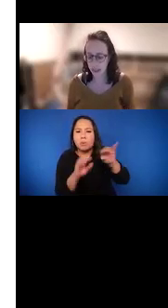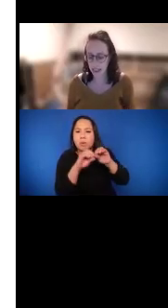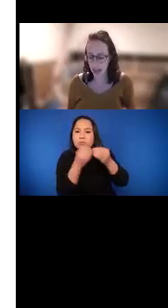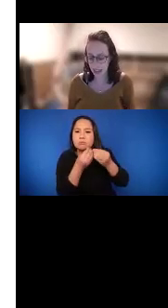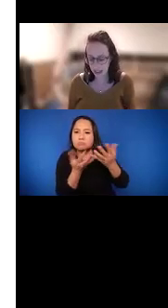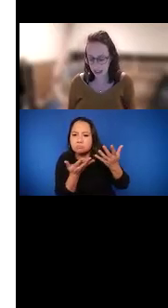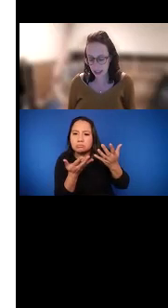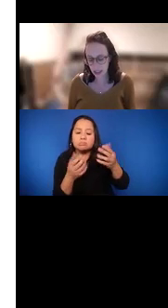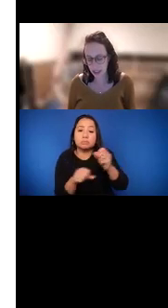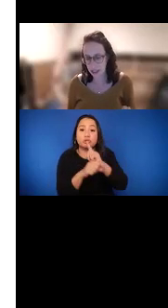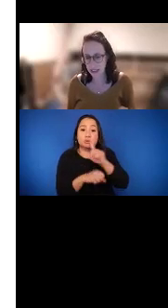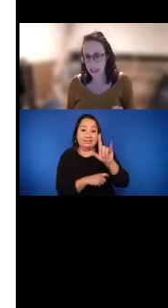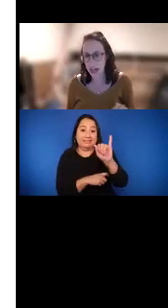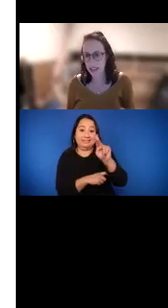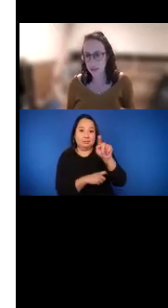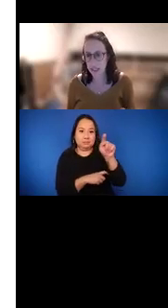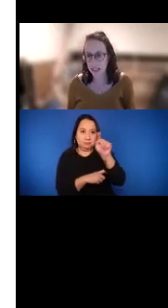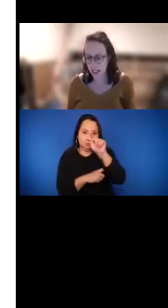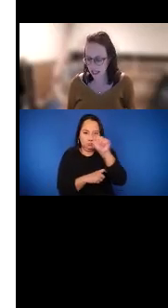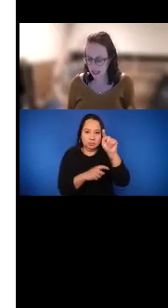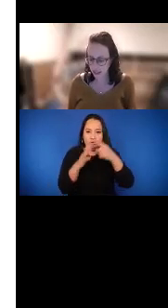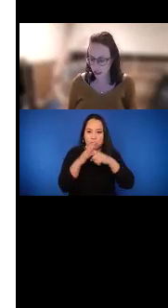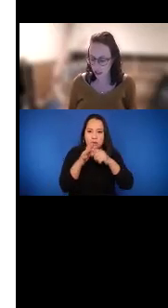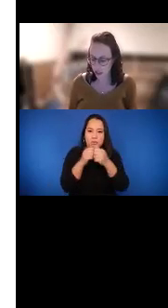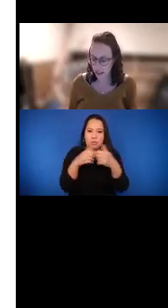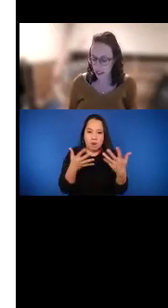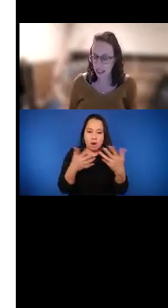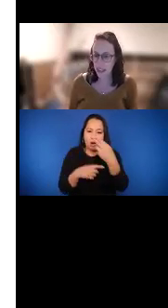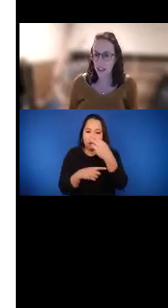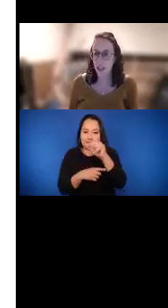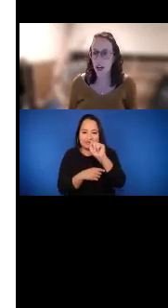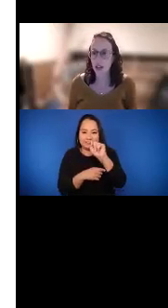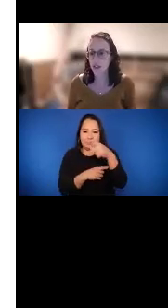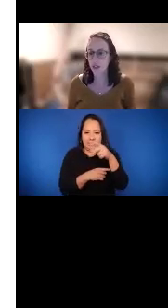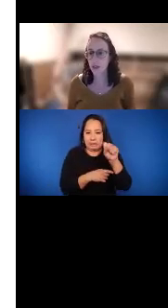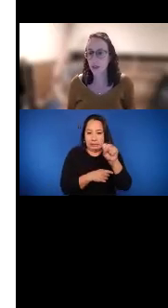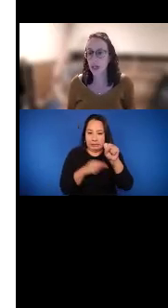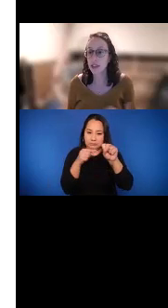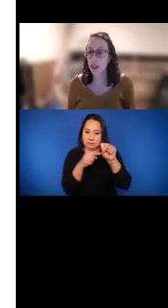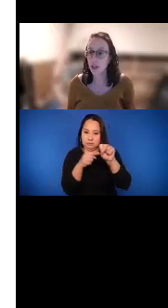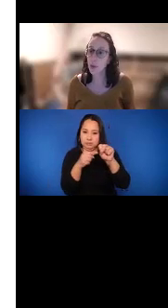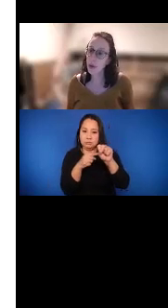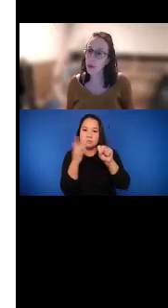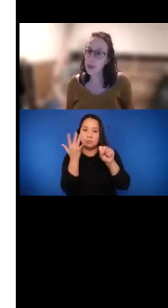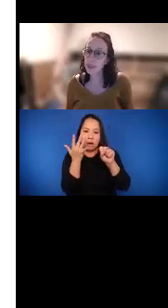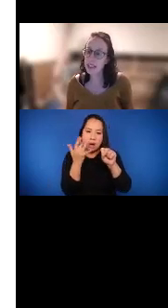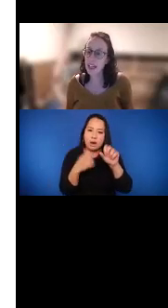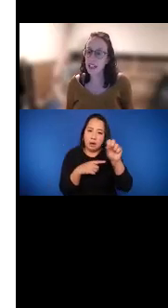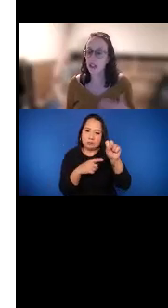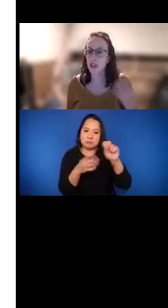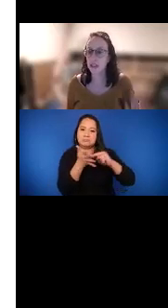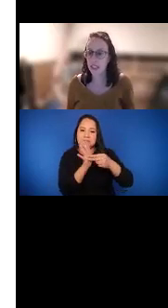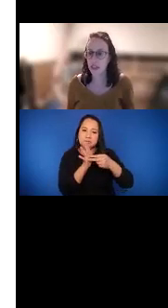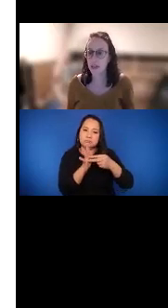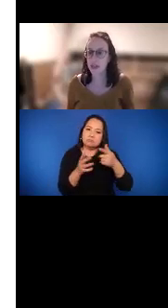HTTPS because the S means that it's a secure link, Also, a .org